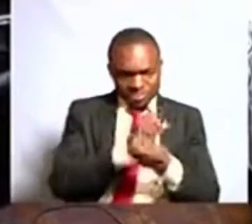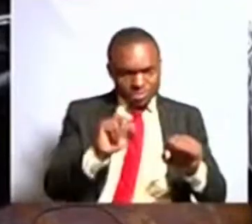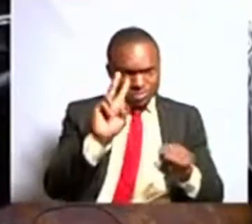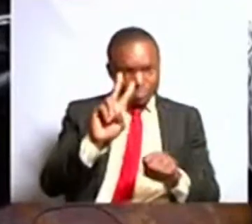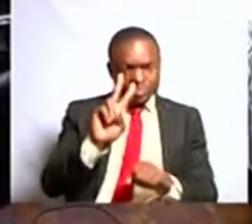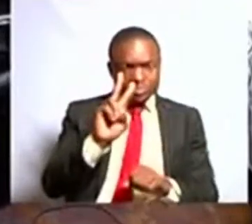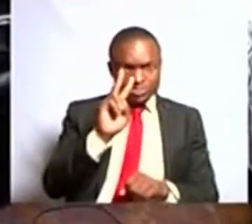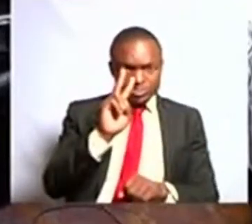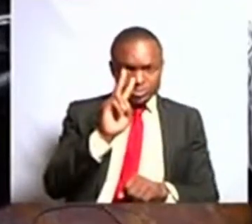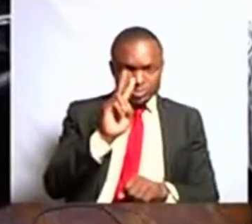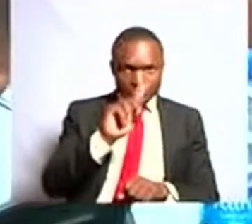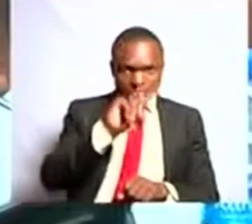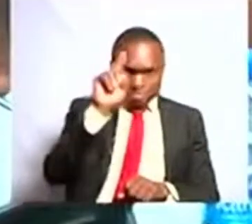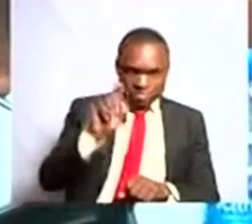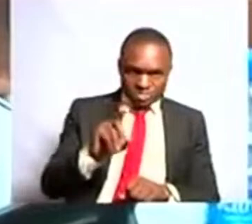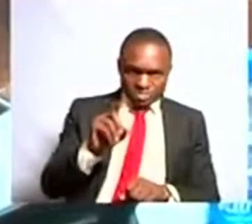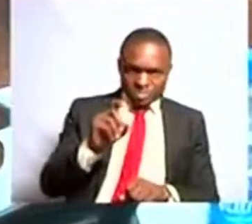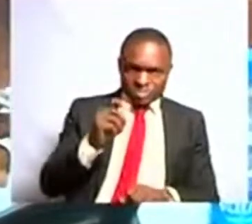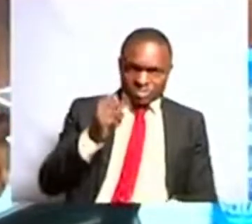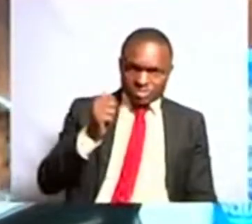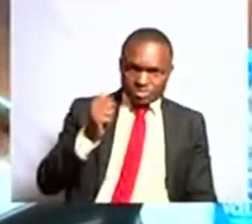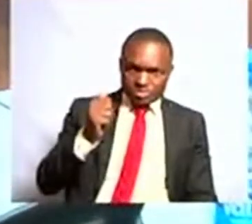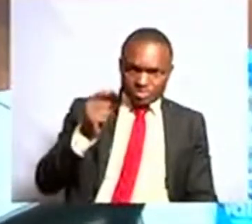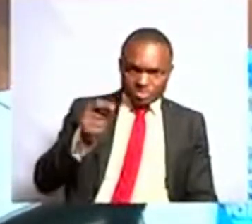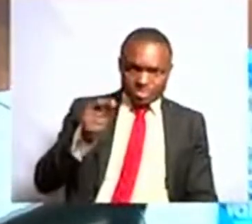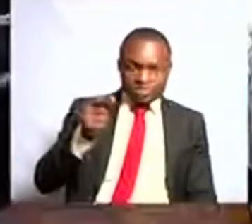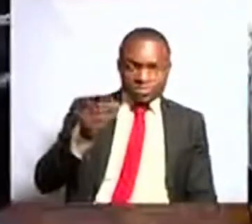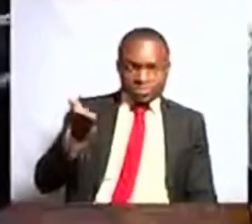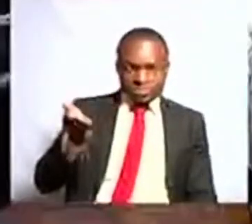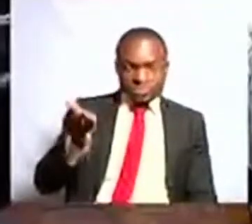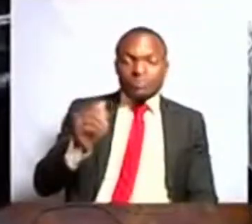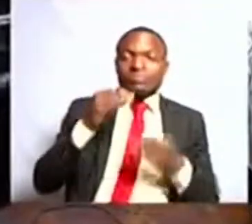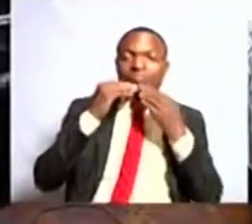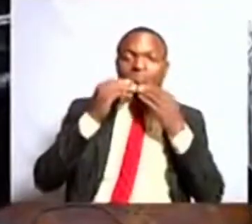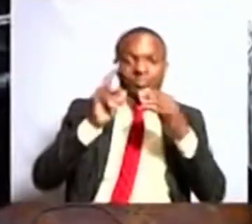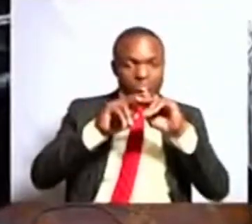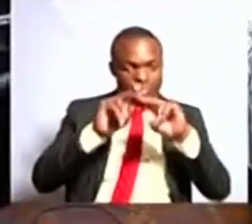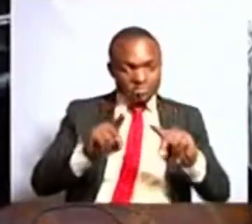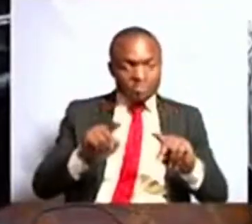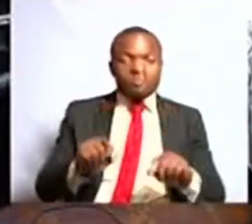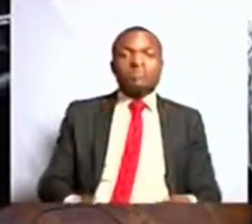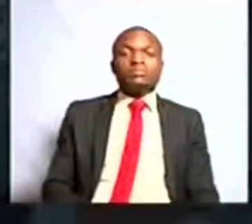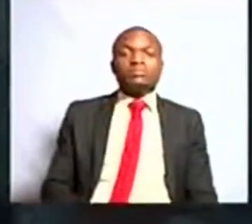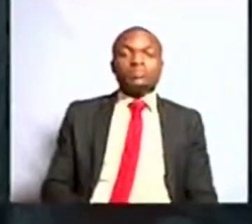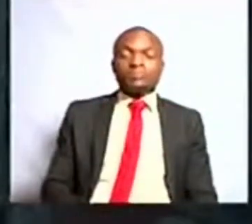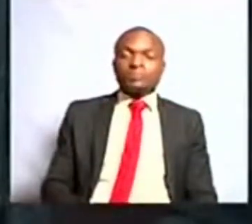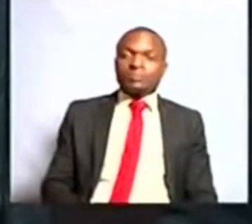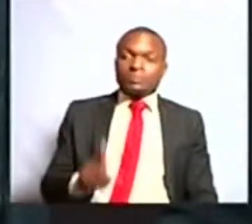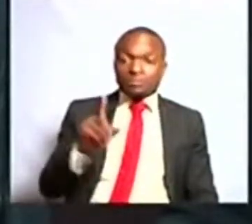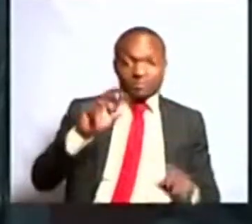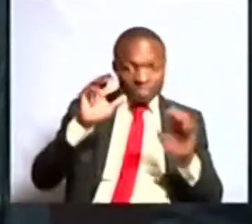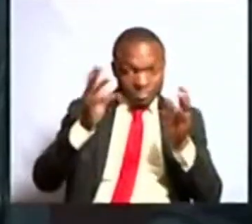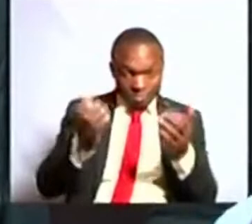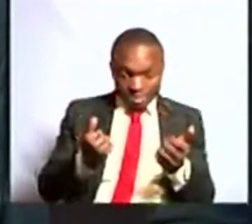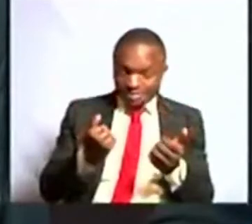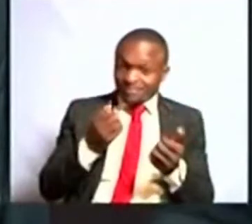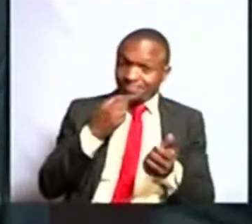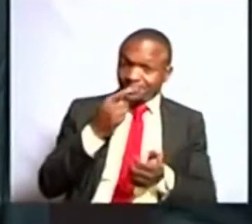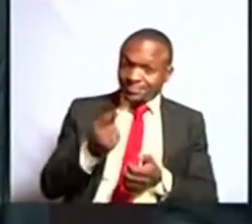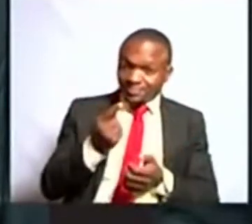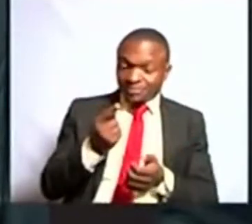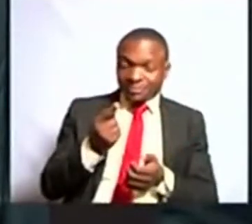questions, AG, can you come in? Thank you, Chair. Maybe I should mention that on